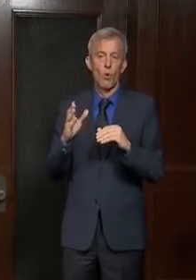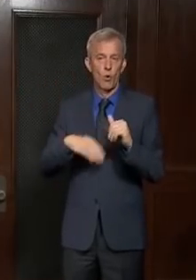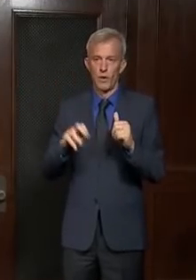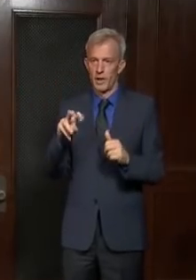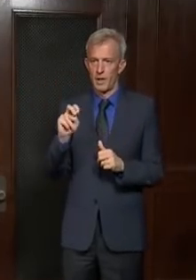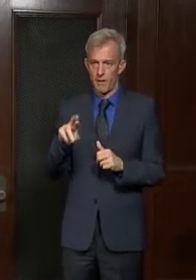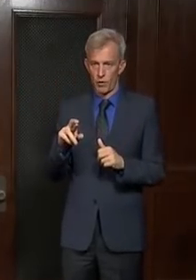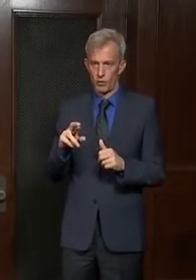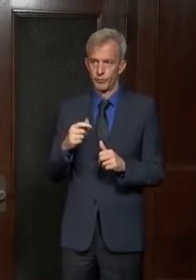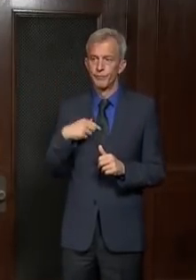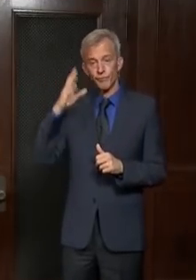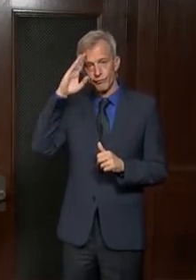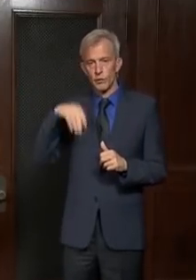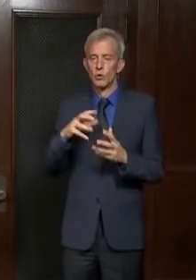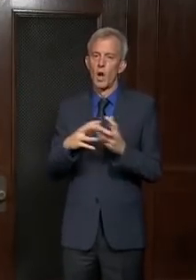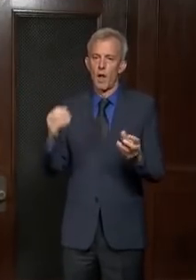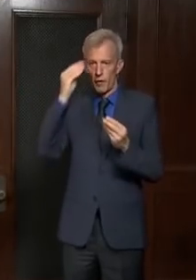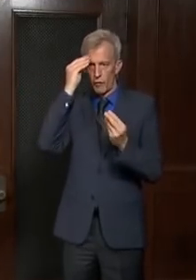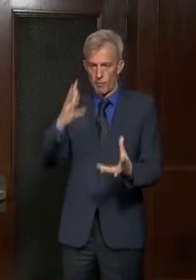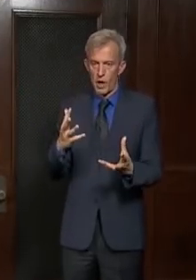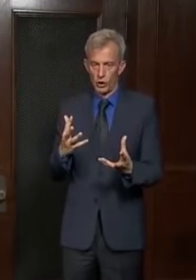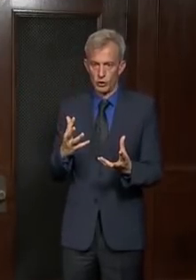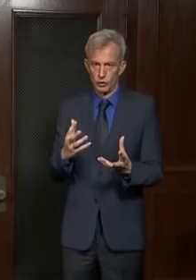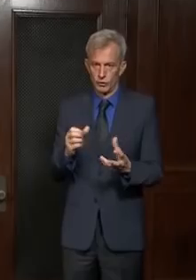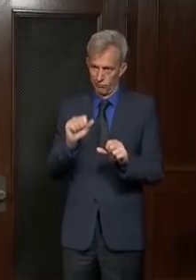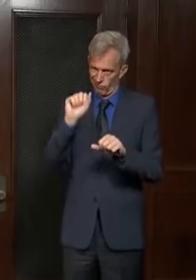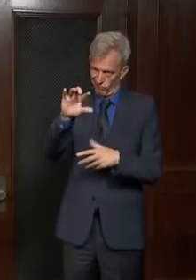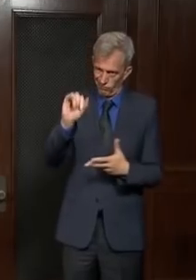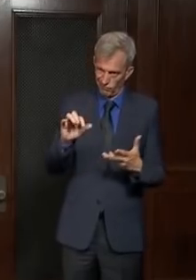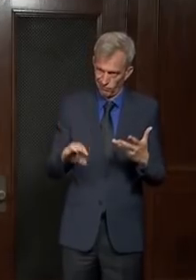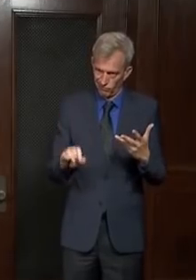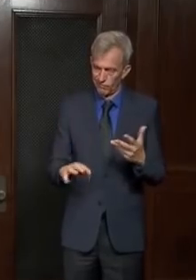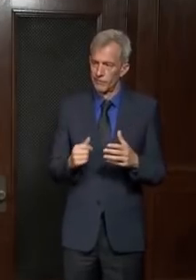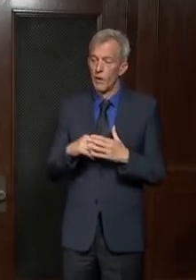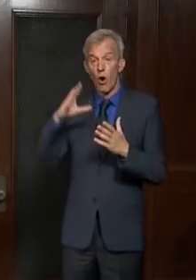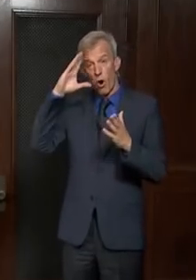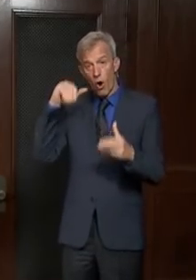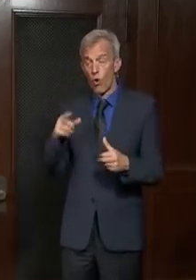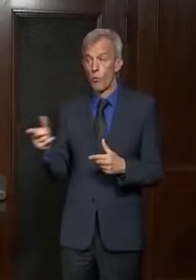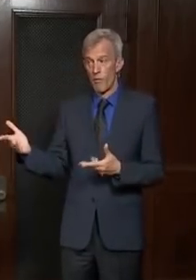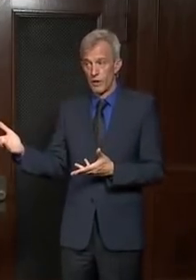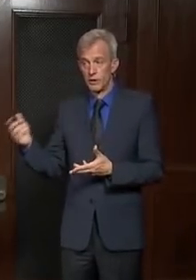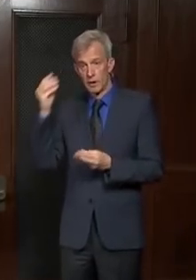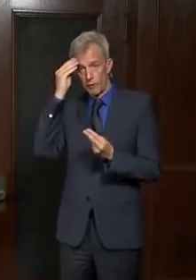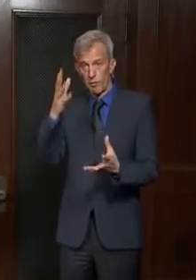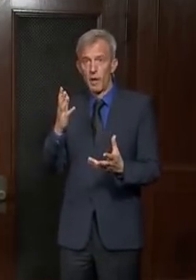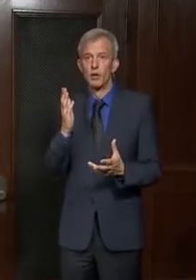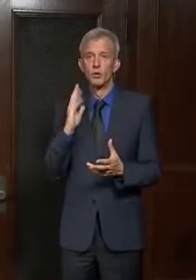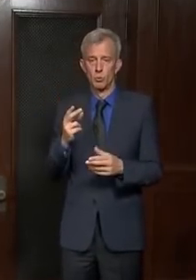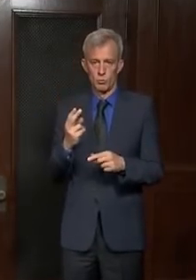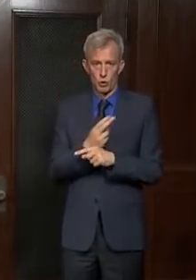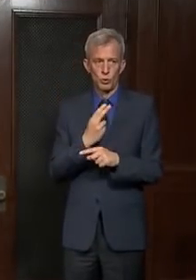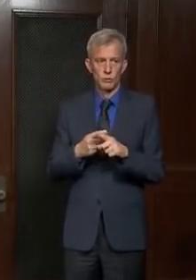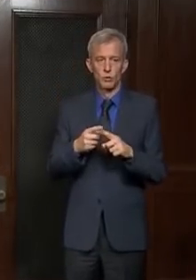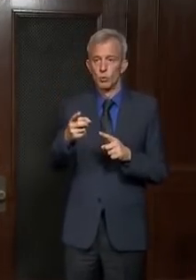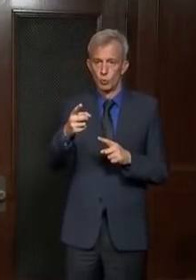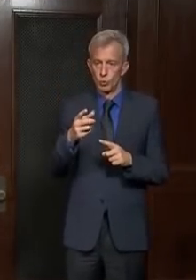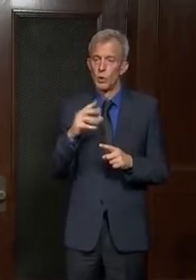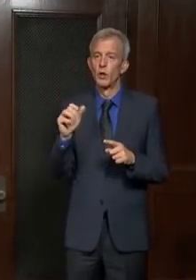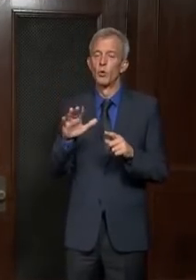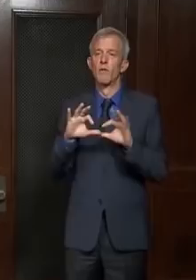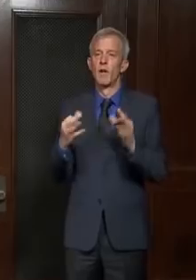know that's a lot of information to digest. I hope that this data deck will provide useful to you and to your loved ones. It's